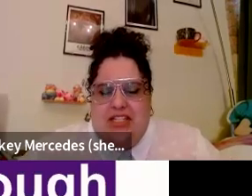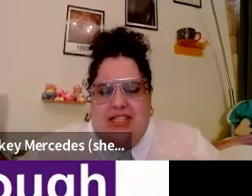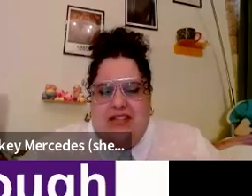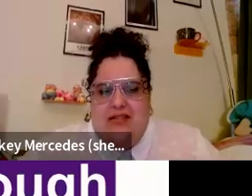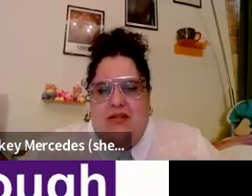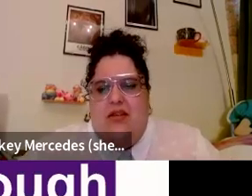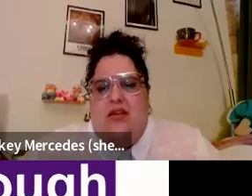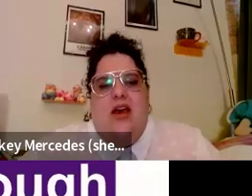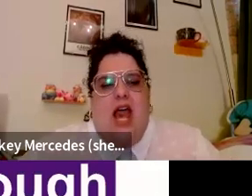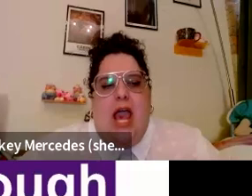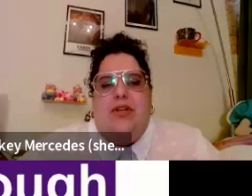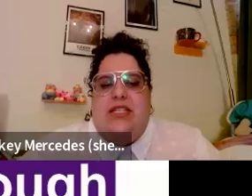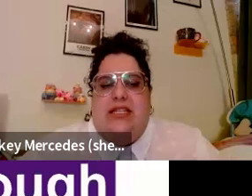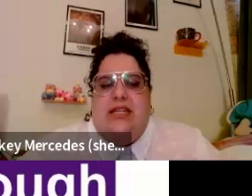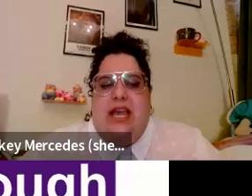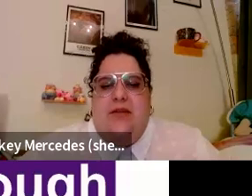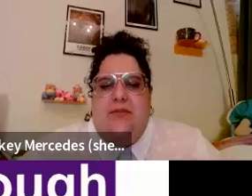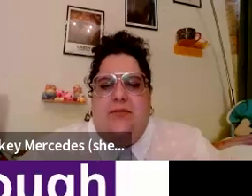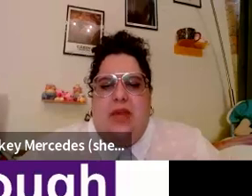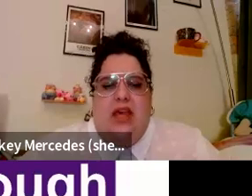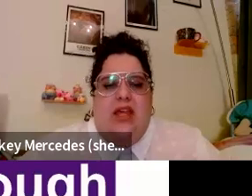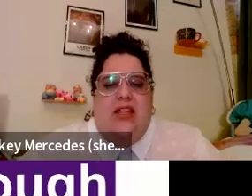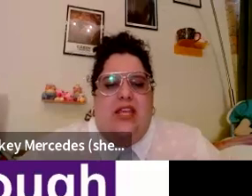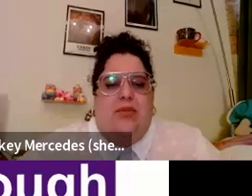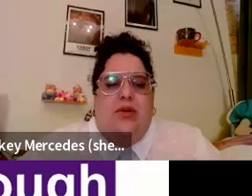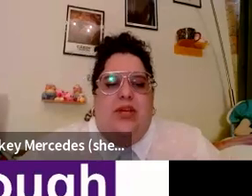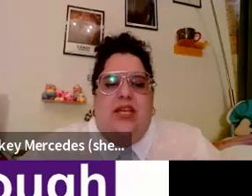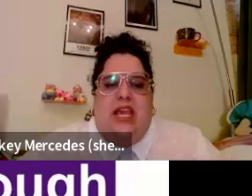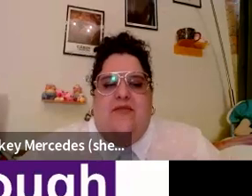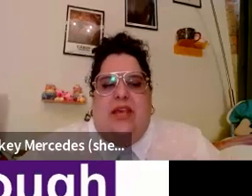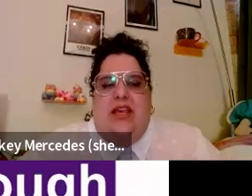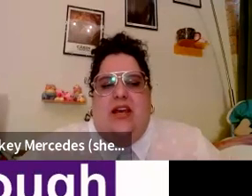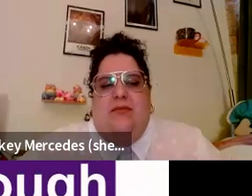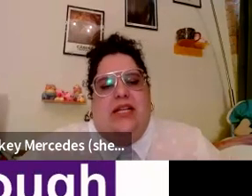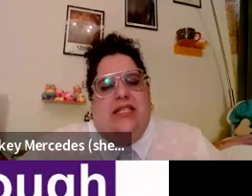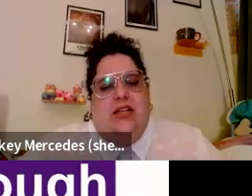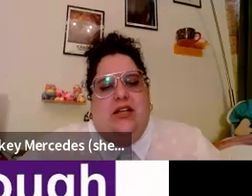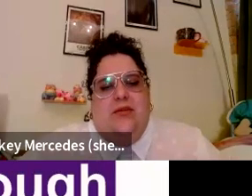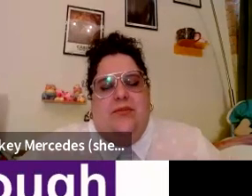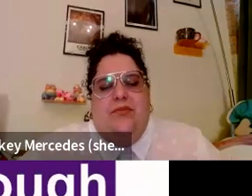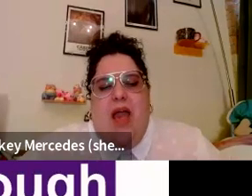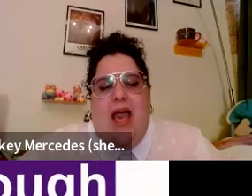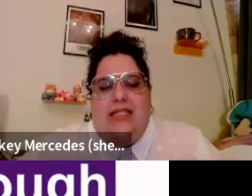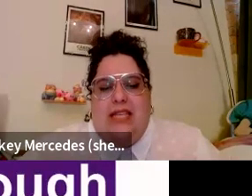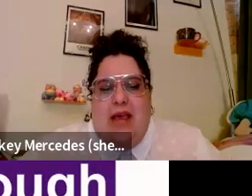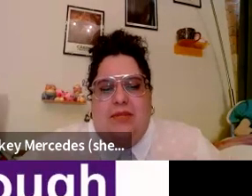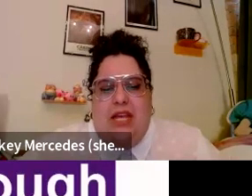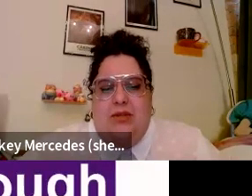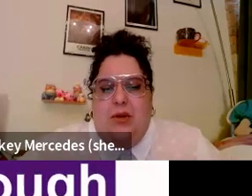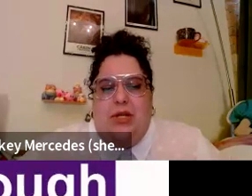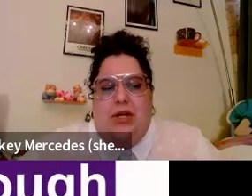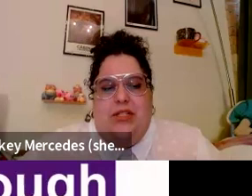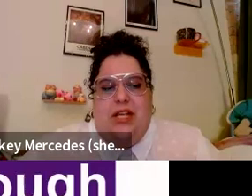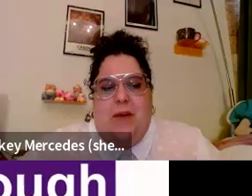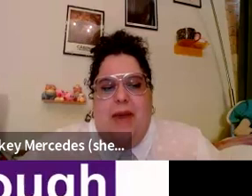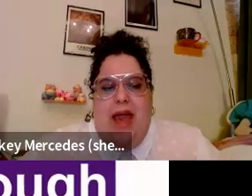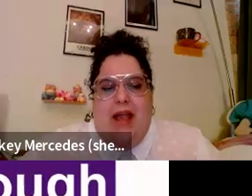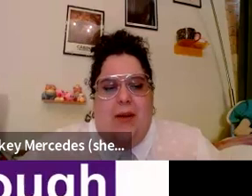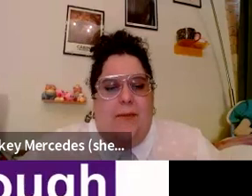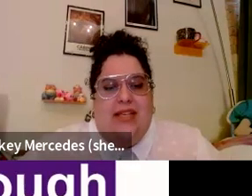that treatment, that having a fat body inherently means you should be changing. And if you don't, then you deserve what you